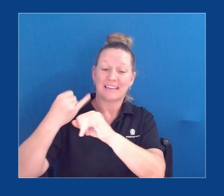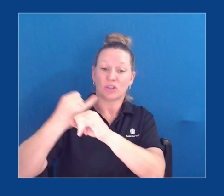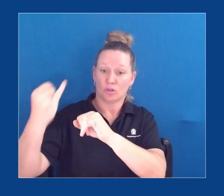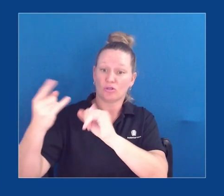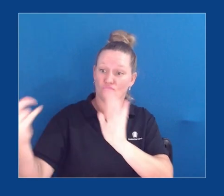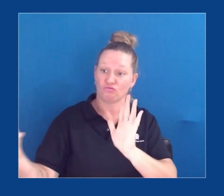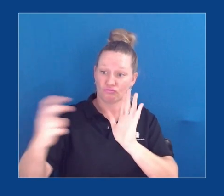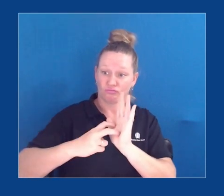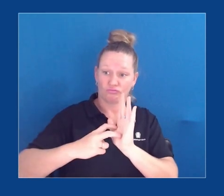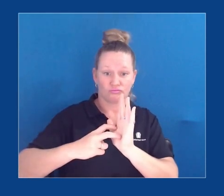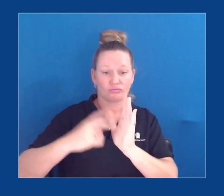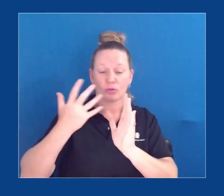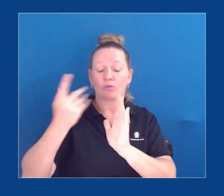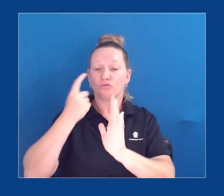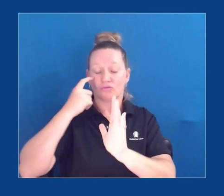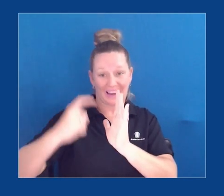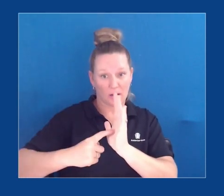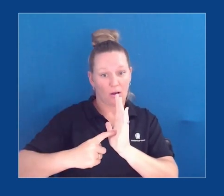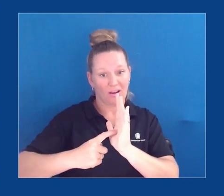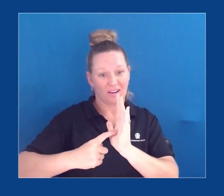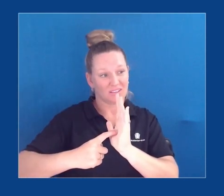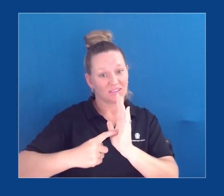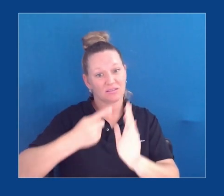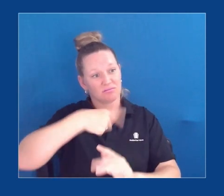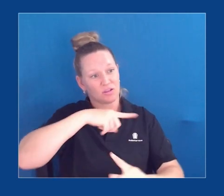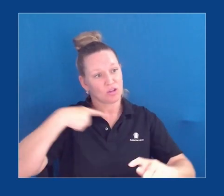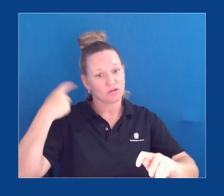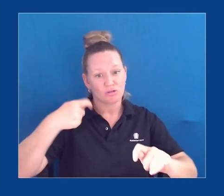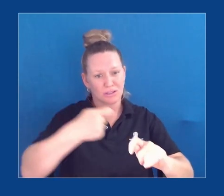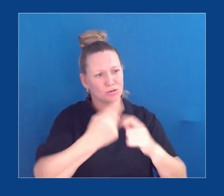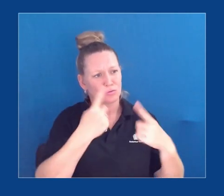of their unique value